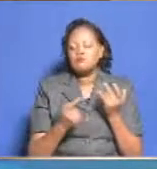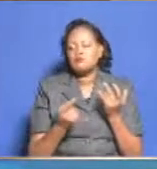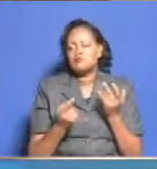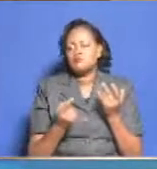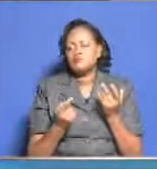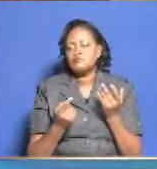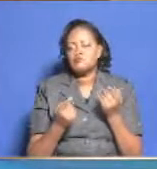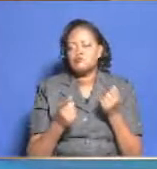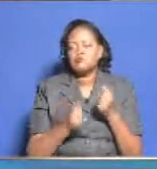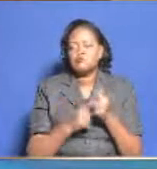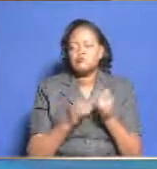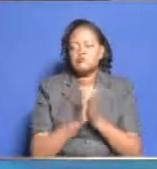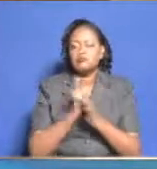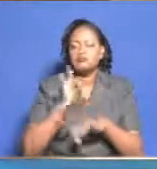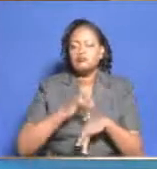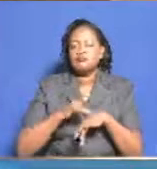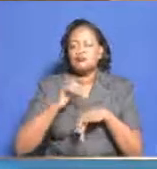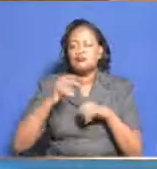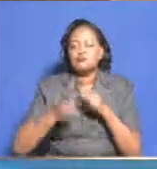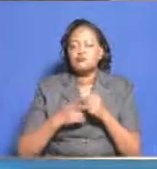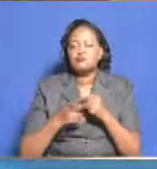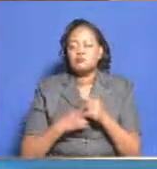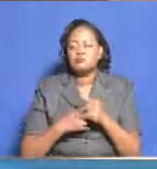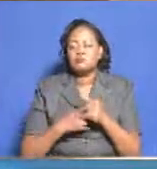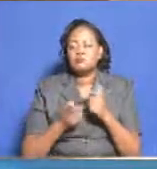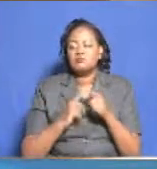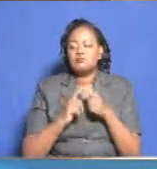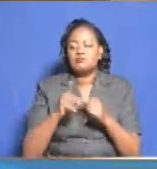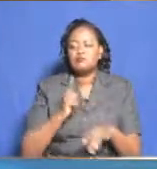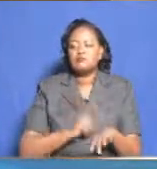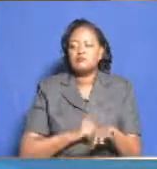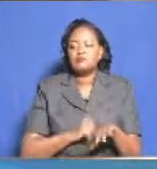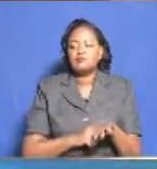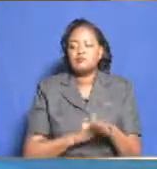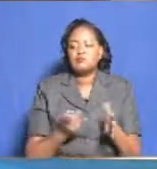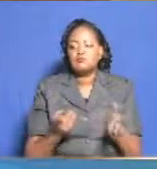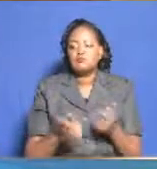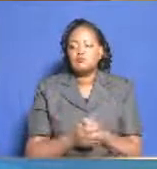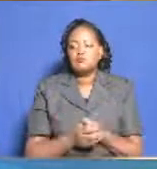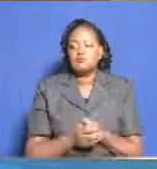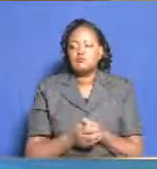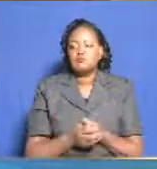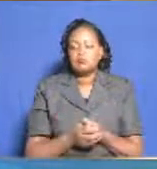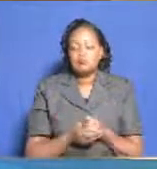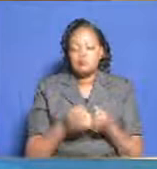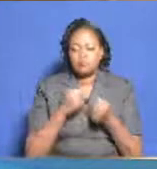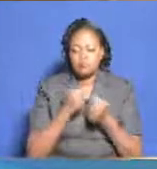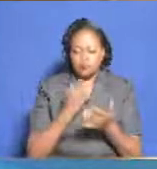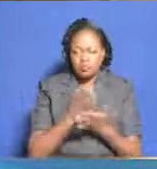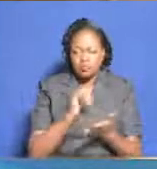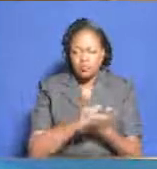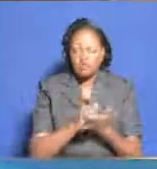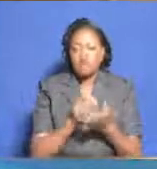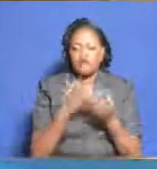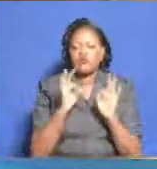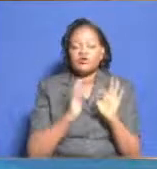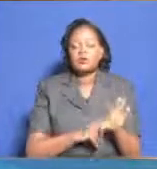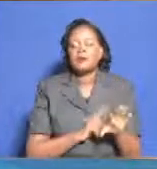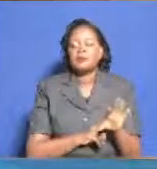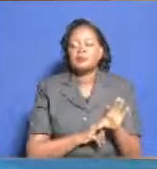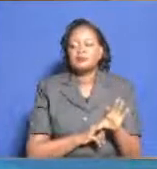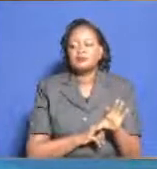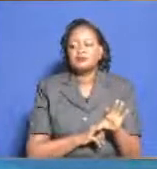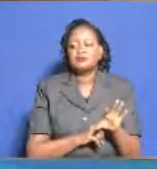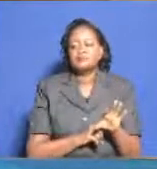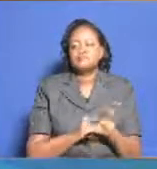that within that time period, you do not crowd your diary. Thank you. All right?